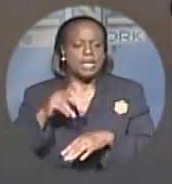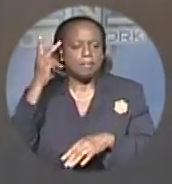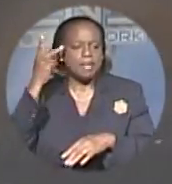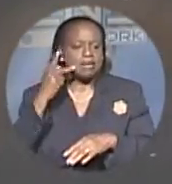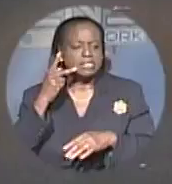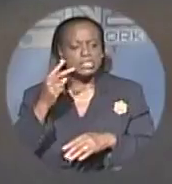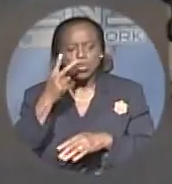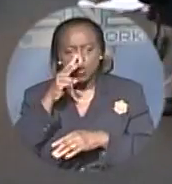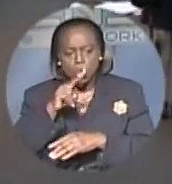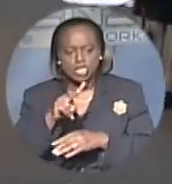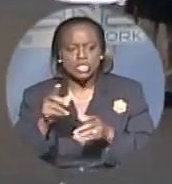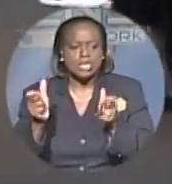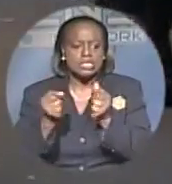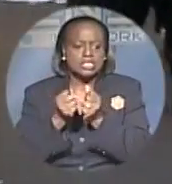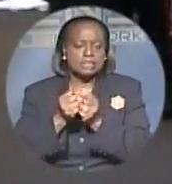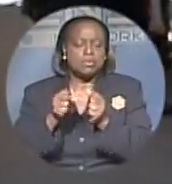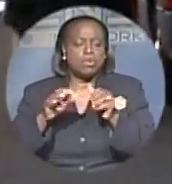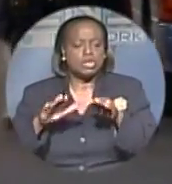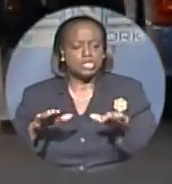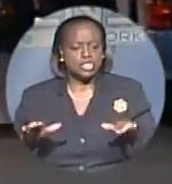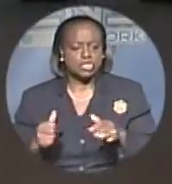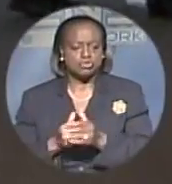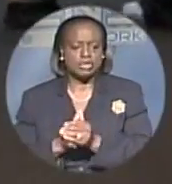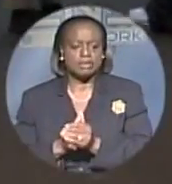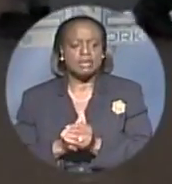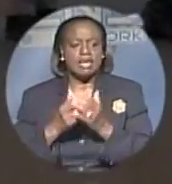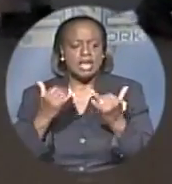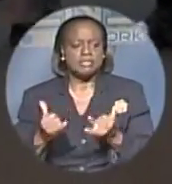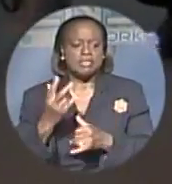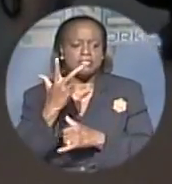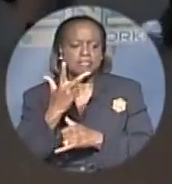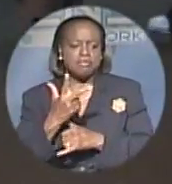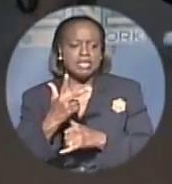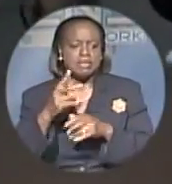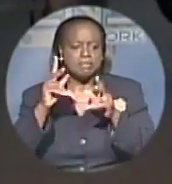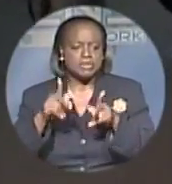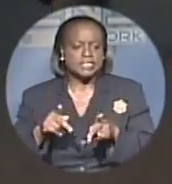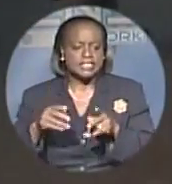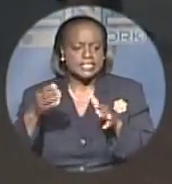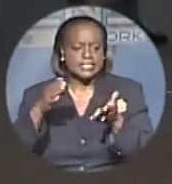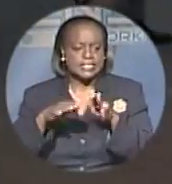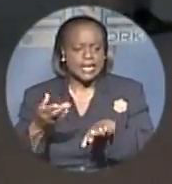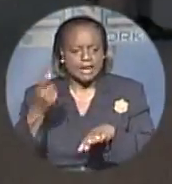children. This incident has pushed the traffic fatality count to three for the year.